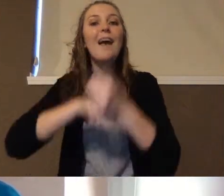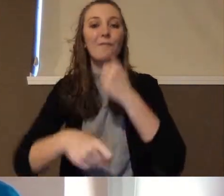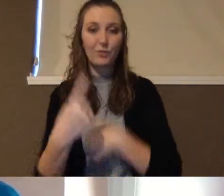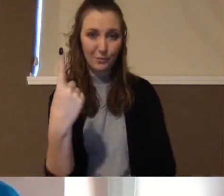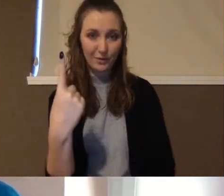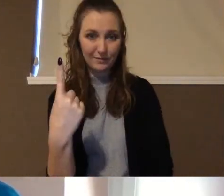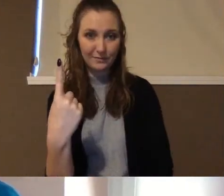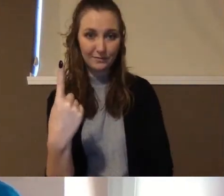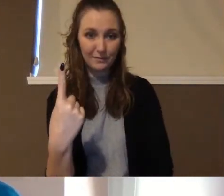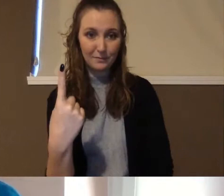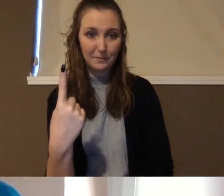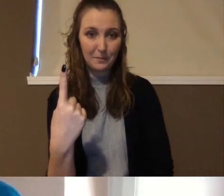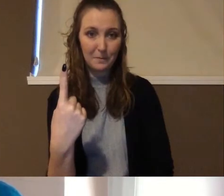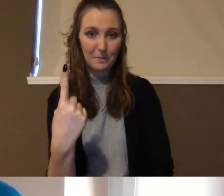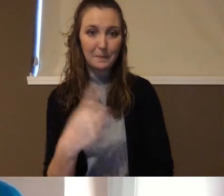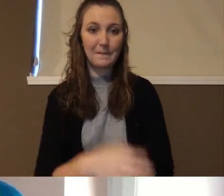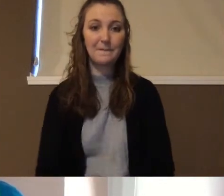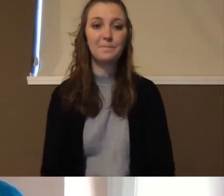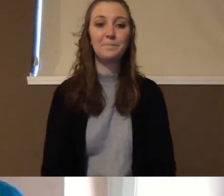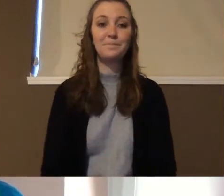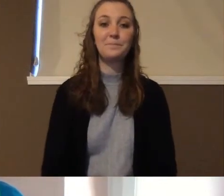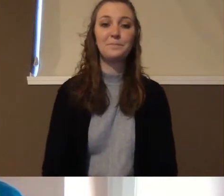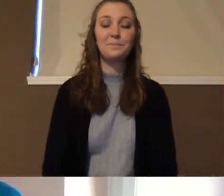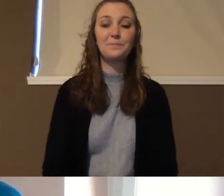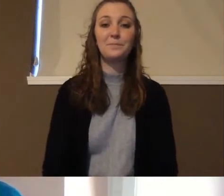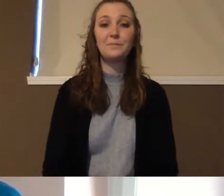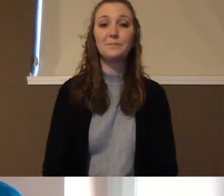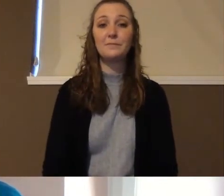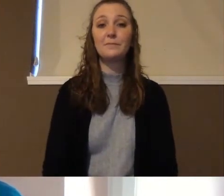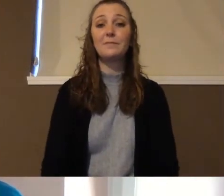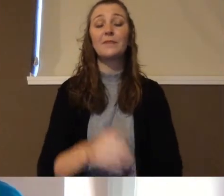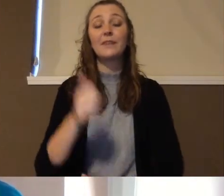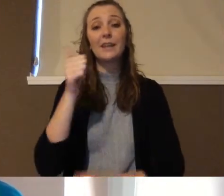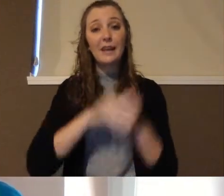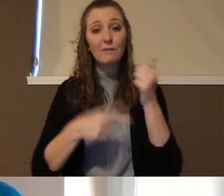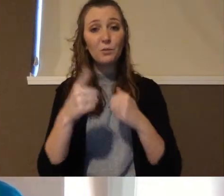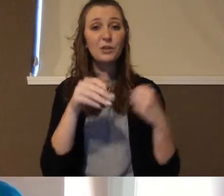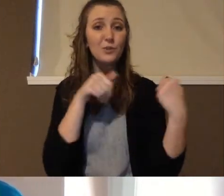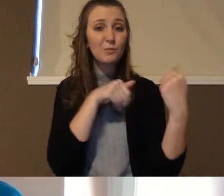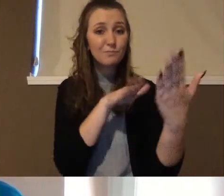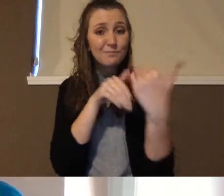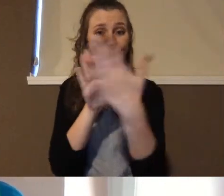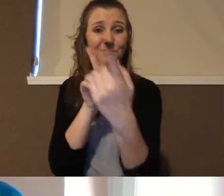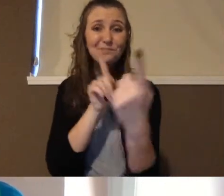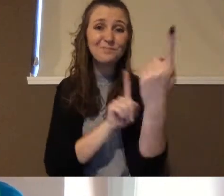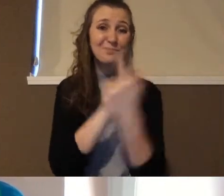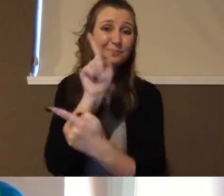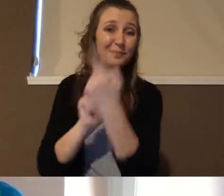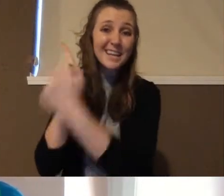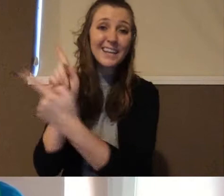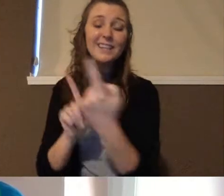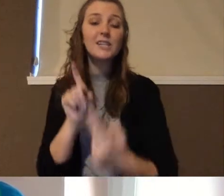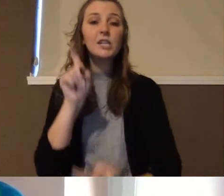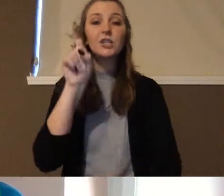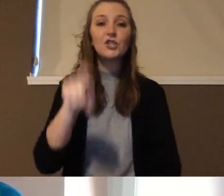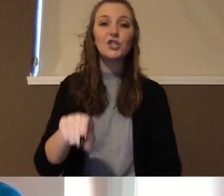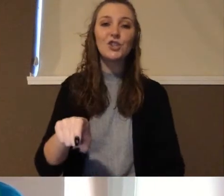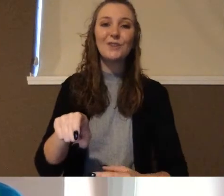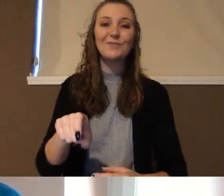All whom you come across are to receive compassion